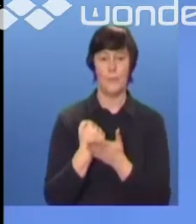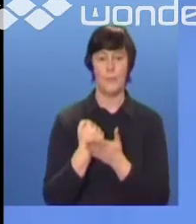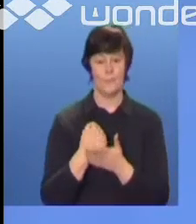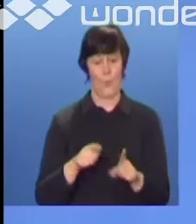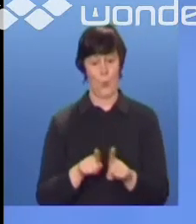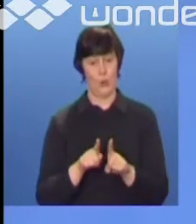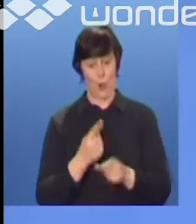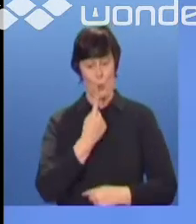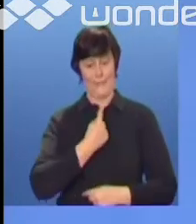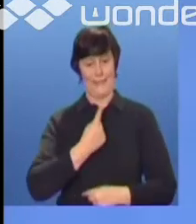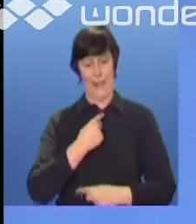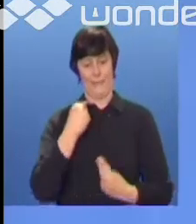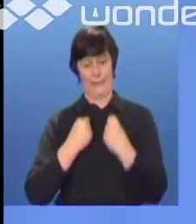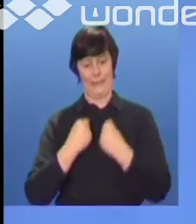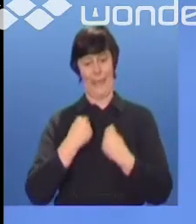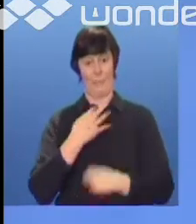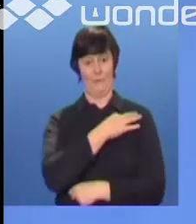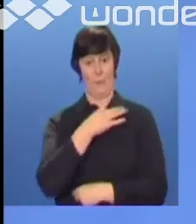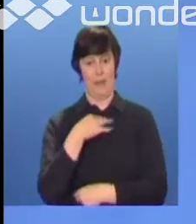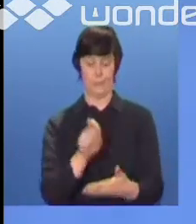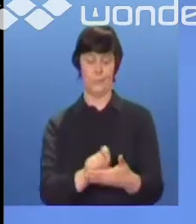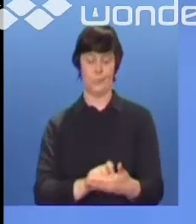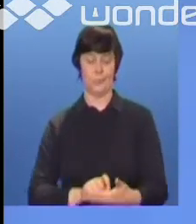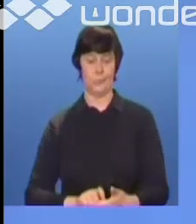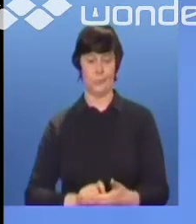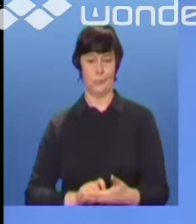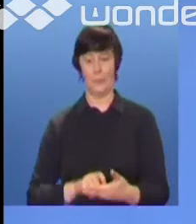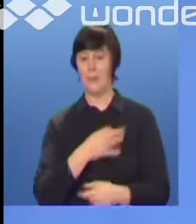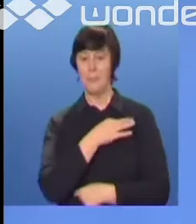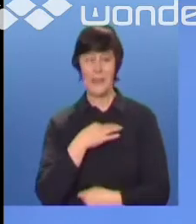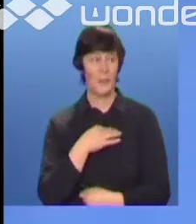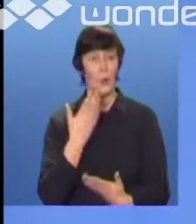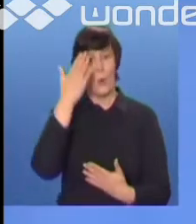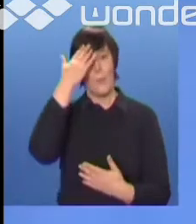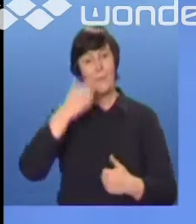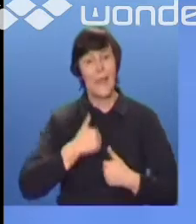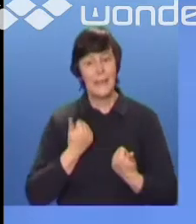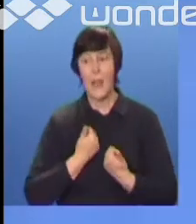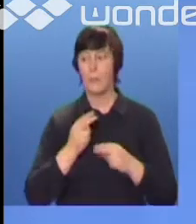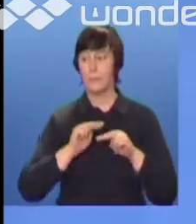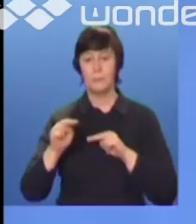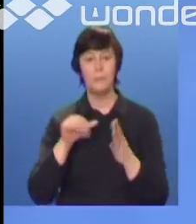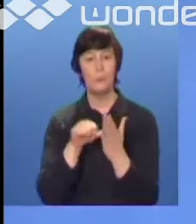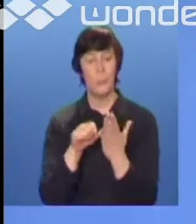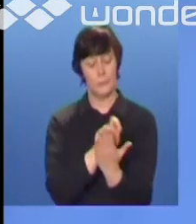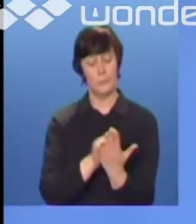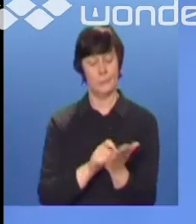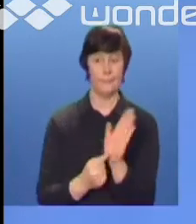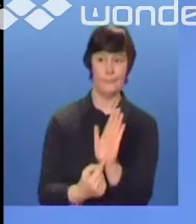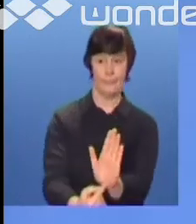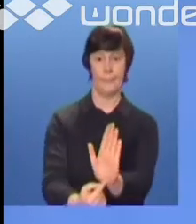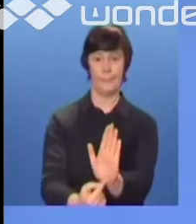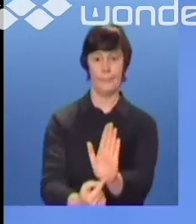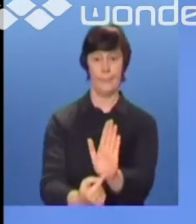help your borough or housing association identify and give help to people who may have medical, mental health or mobility